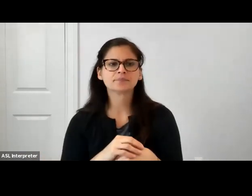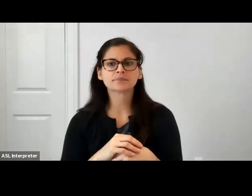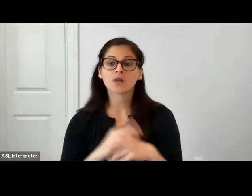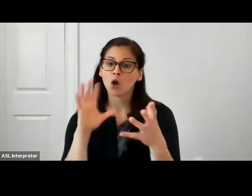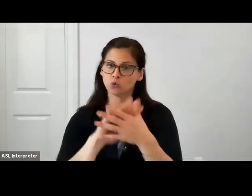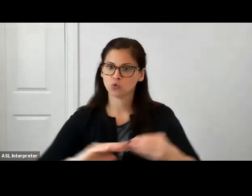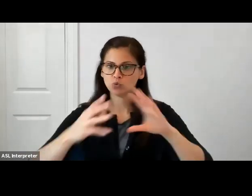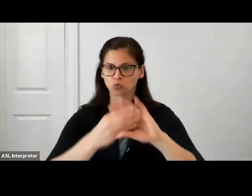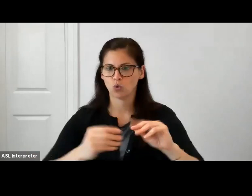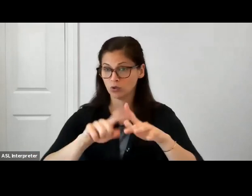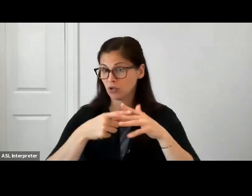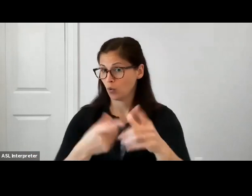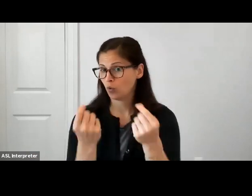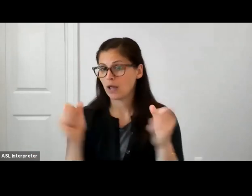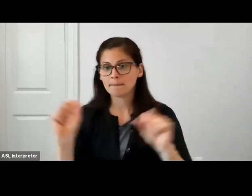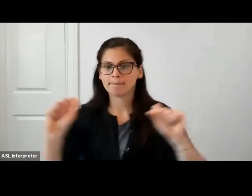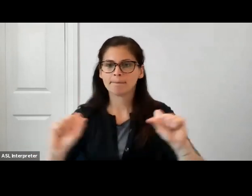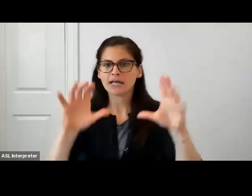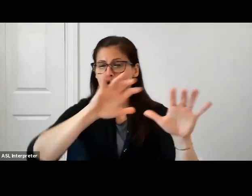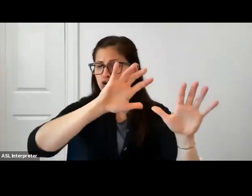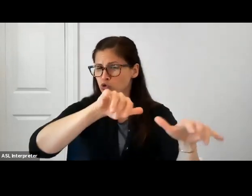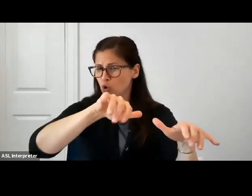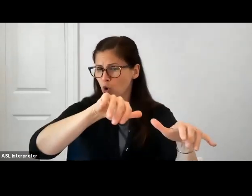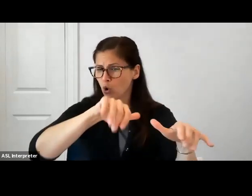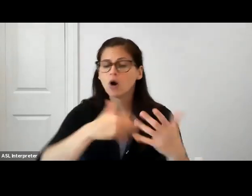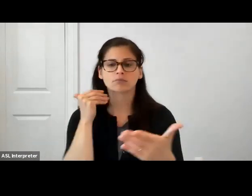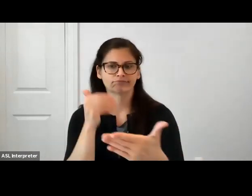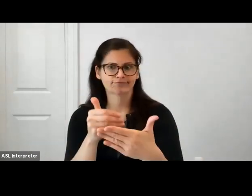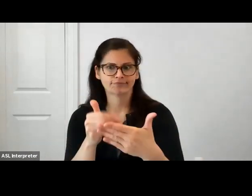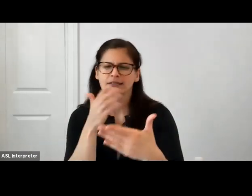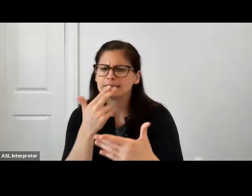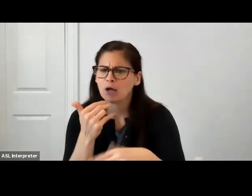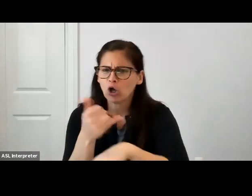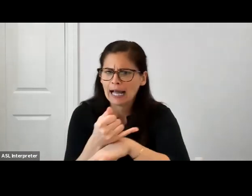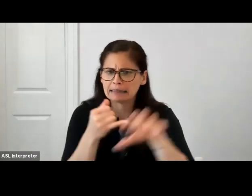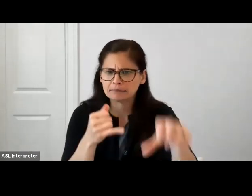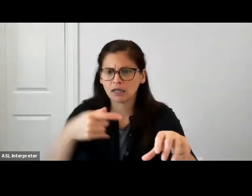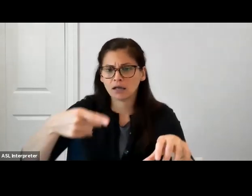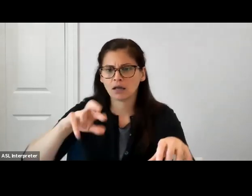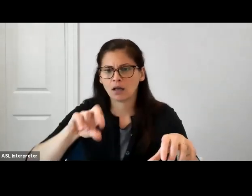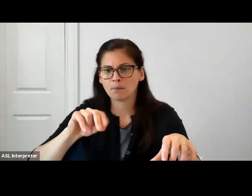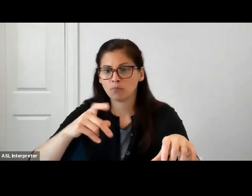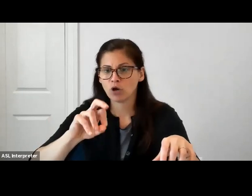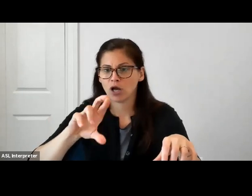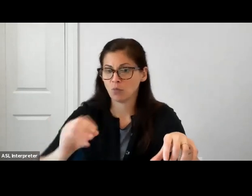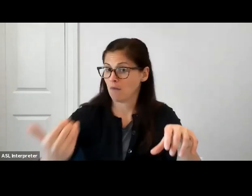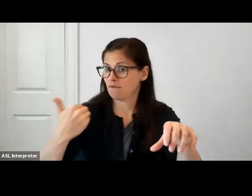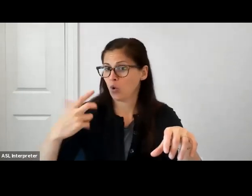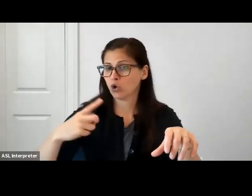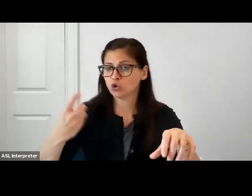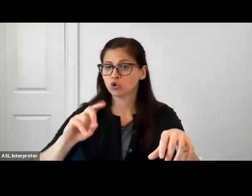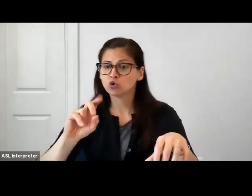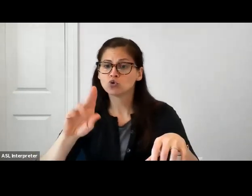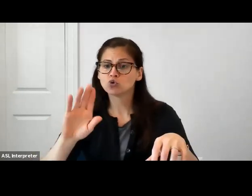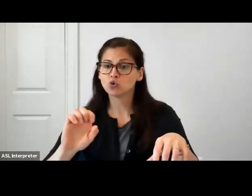story begins with a magical storm off the coast of a small island. Prospero, the former Duke of Milan, who was shipwrecked